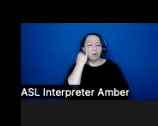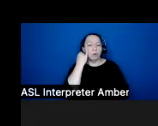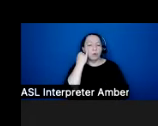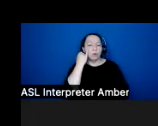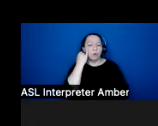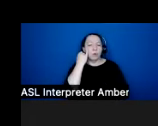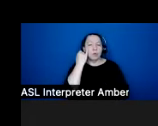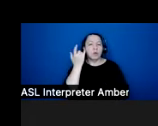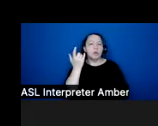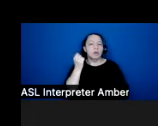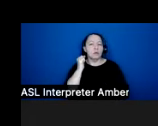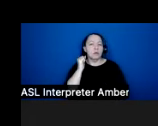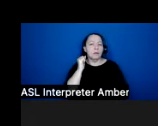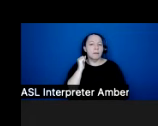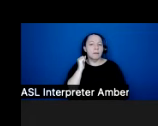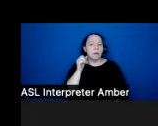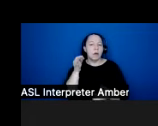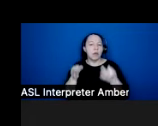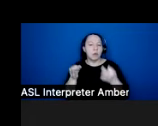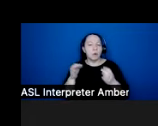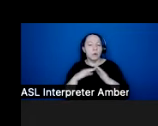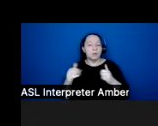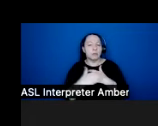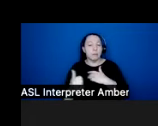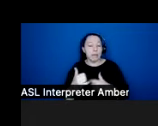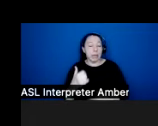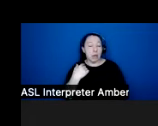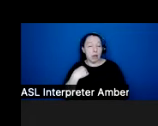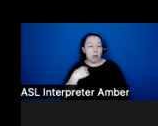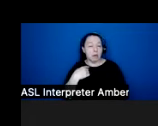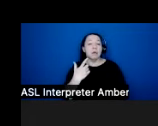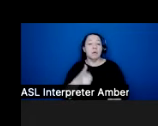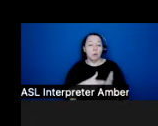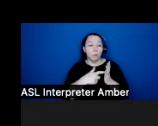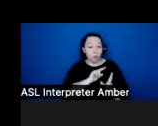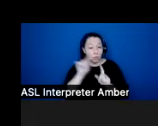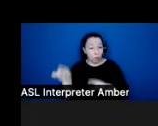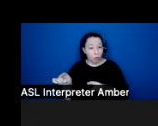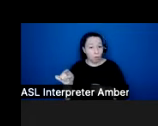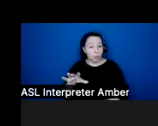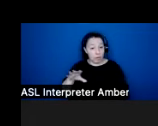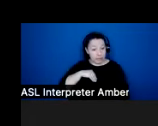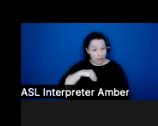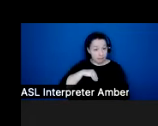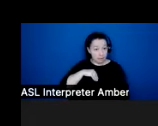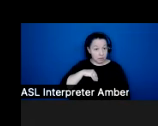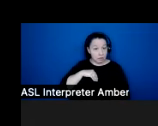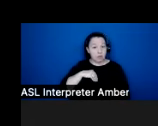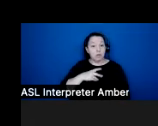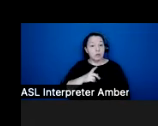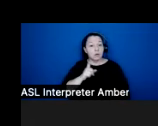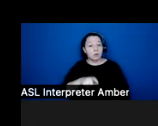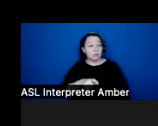you get a subpoena? Do you accept the subpoena? Do you have a lawyer that